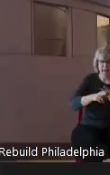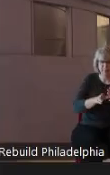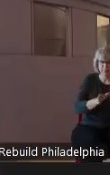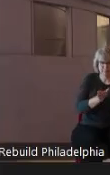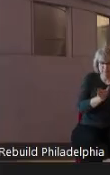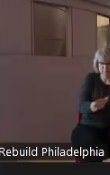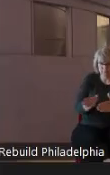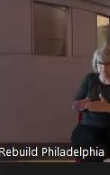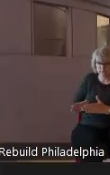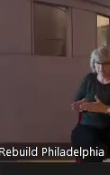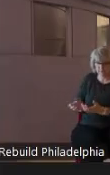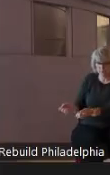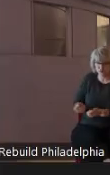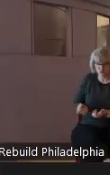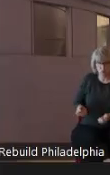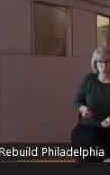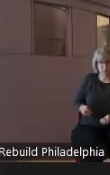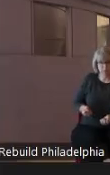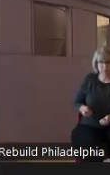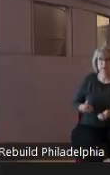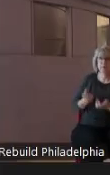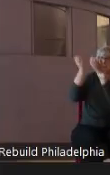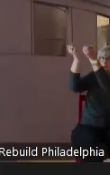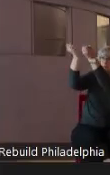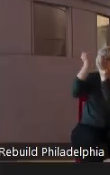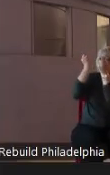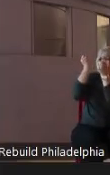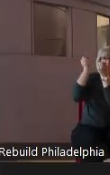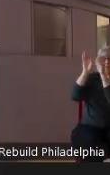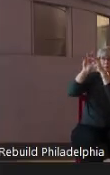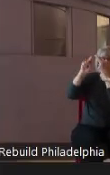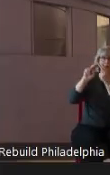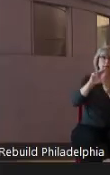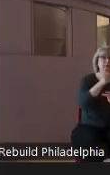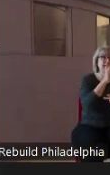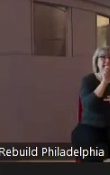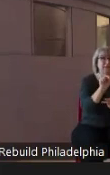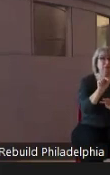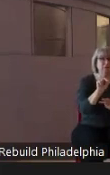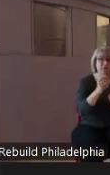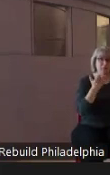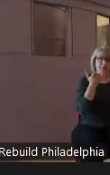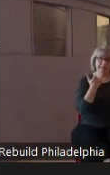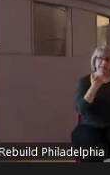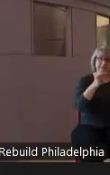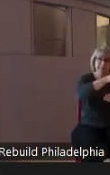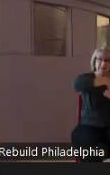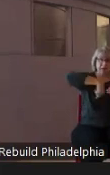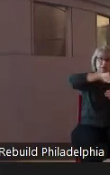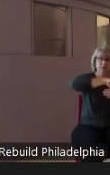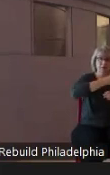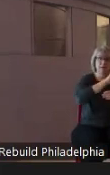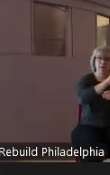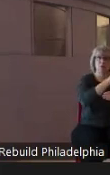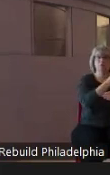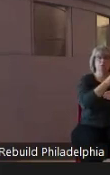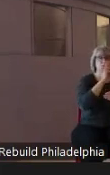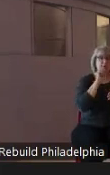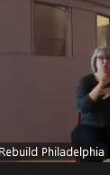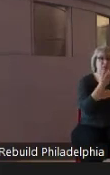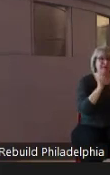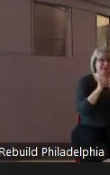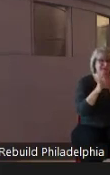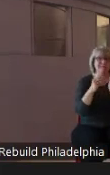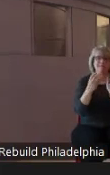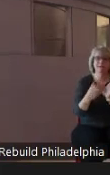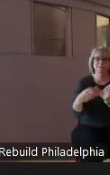and shelving above and below. The kiln from the existing facility will be reused and will be in its own